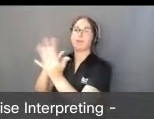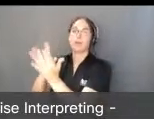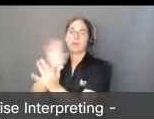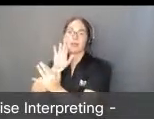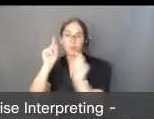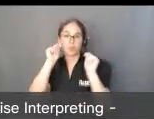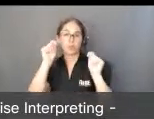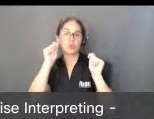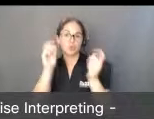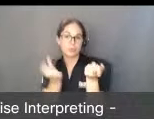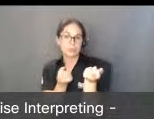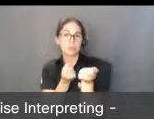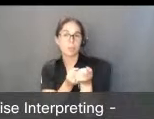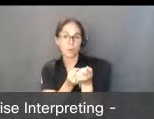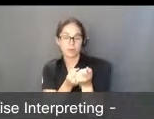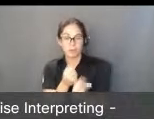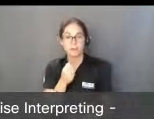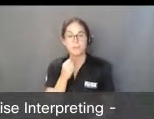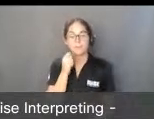If that's not